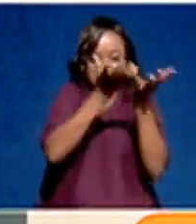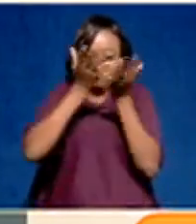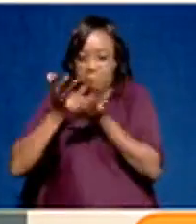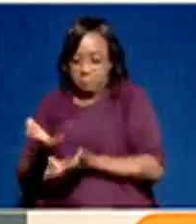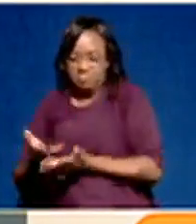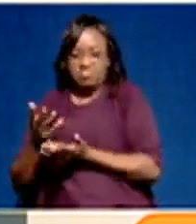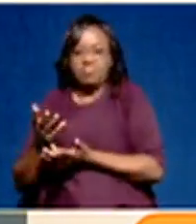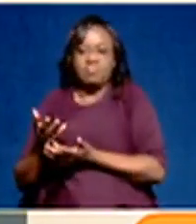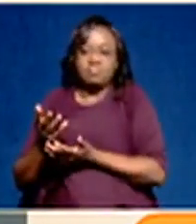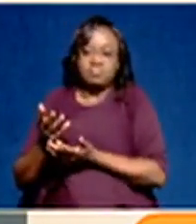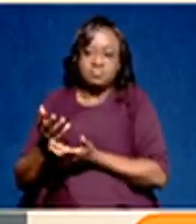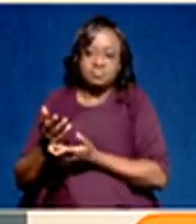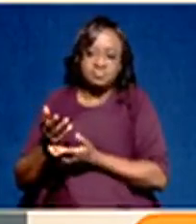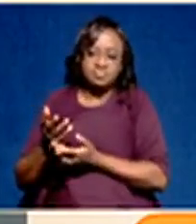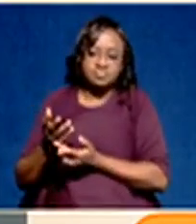to the warehouse, and then